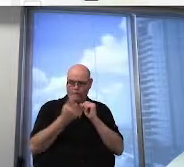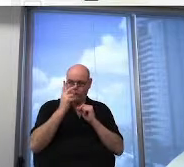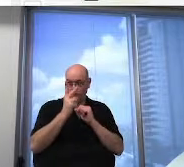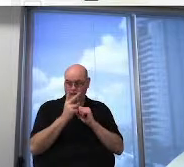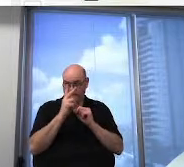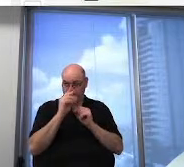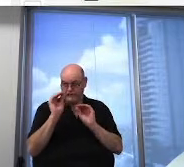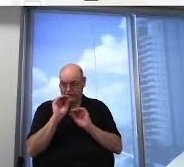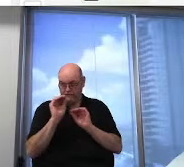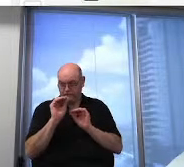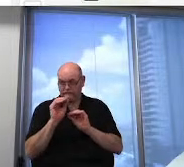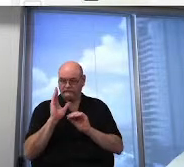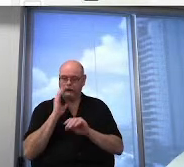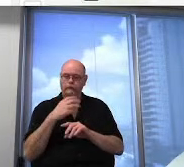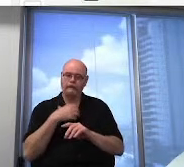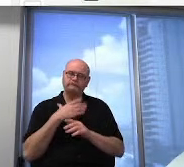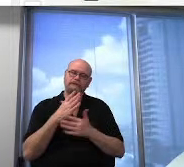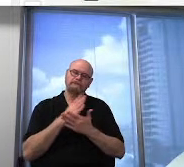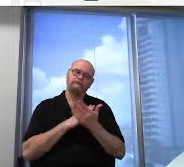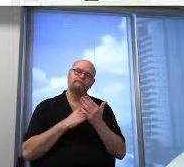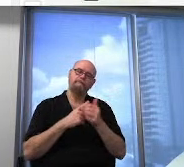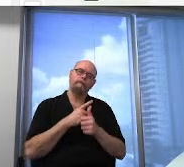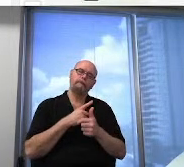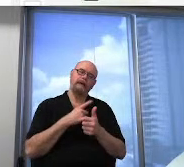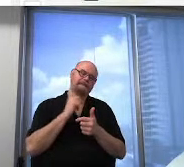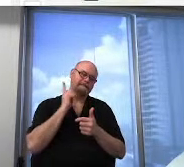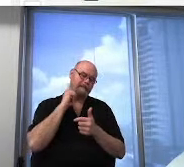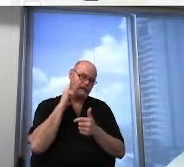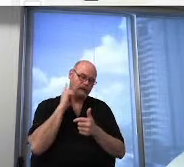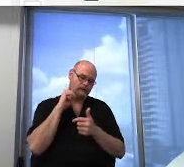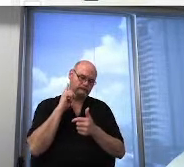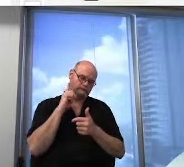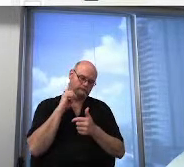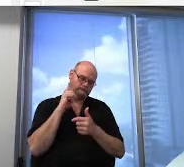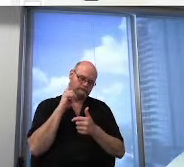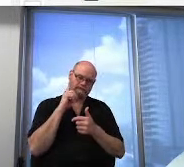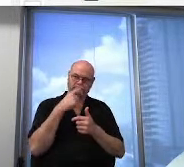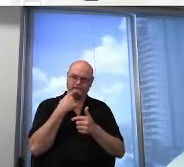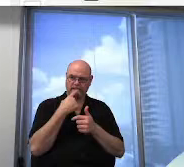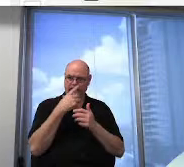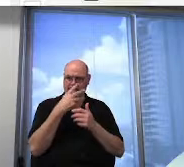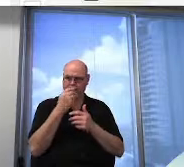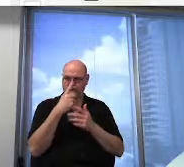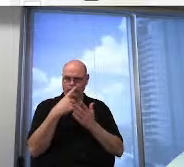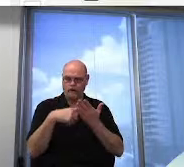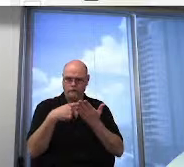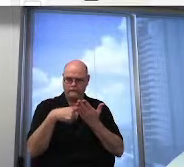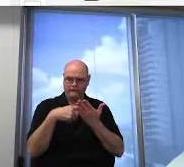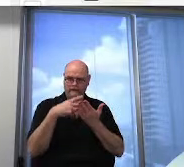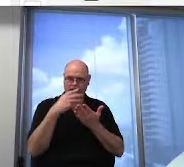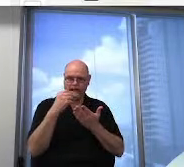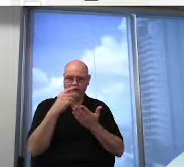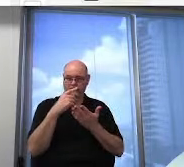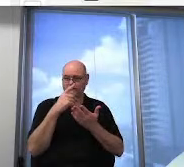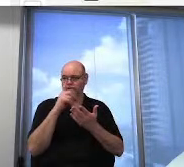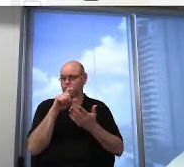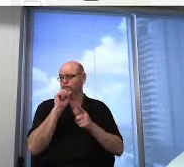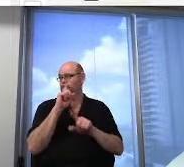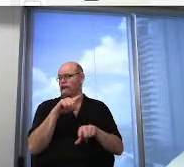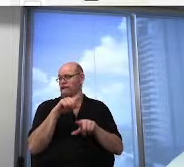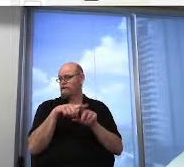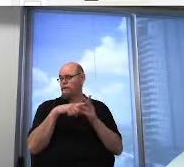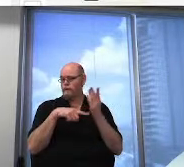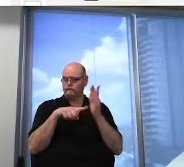will they see nothing? I will object to the first portion, hearsay and argumentative. first portion of the question. So